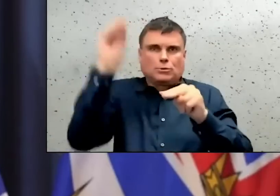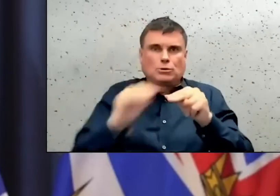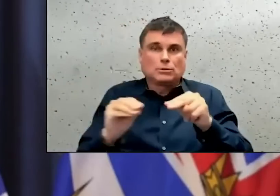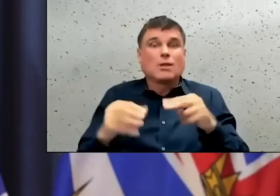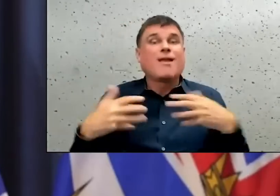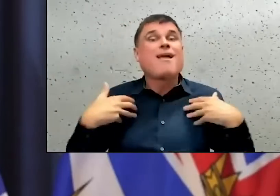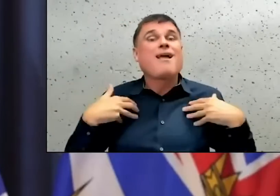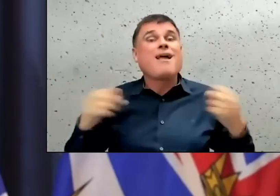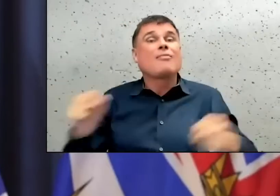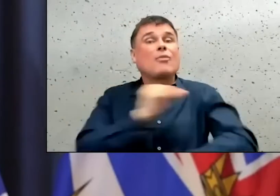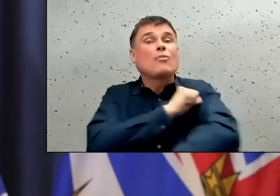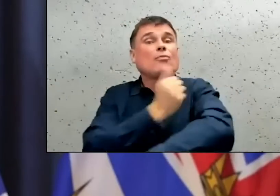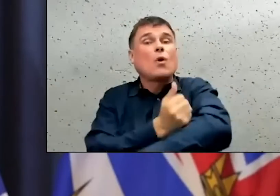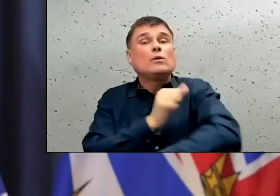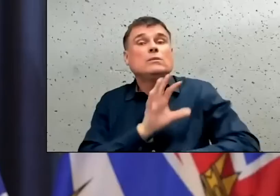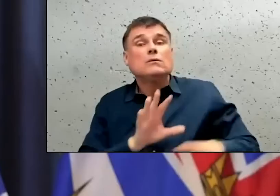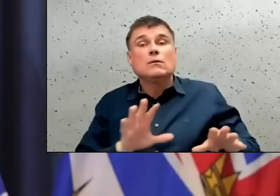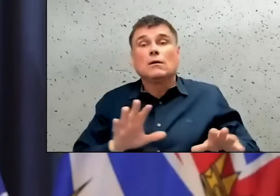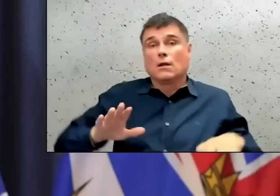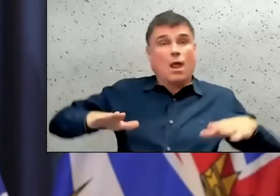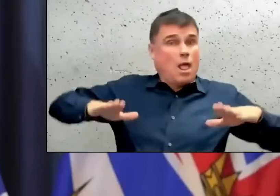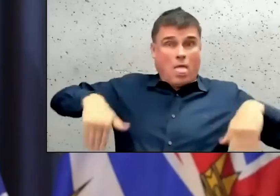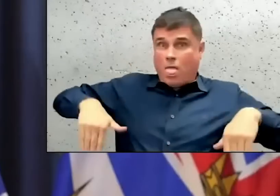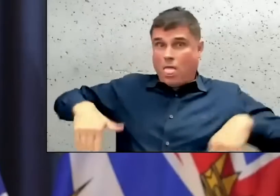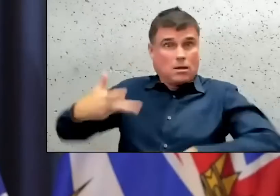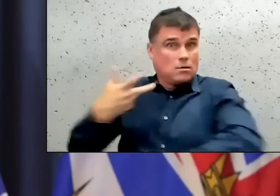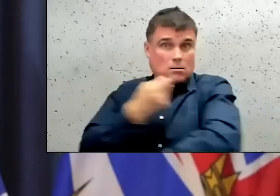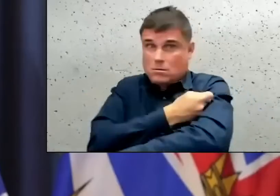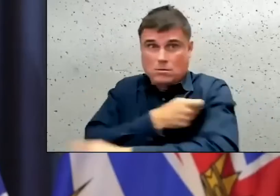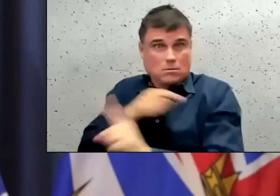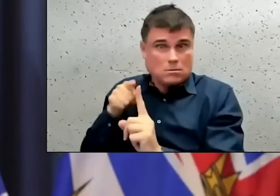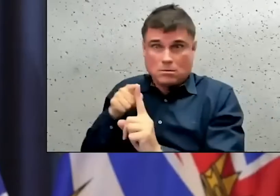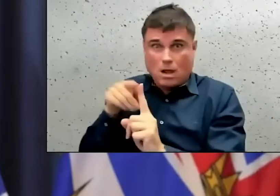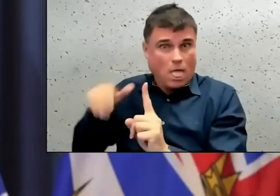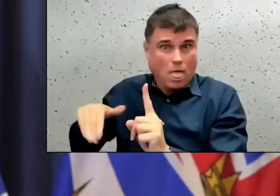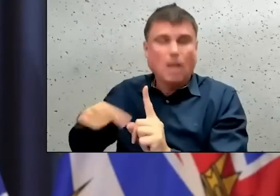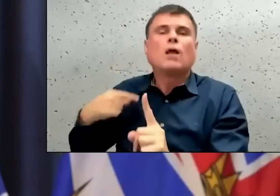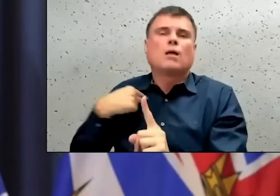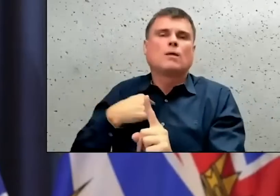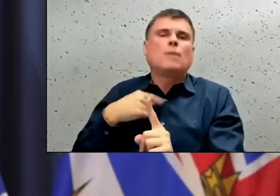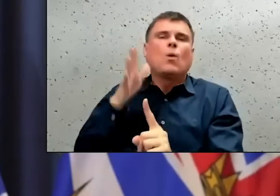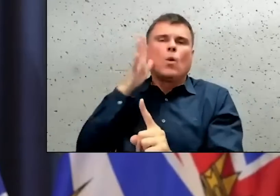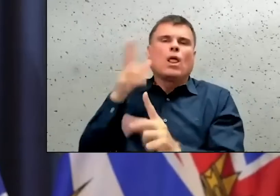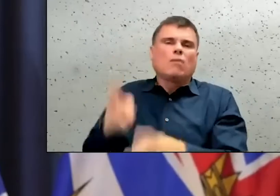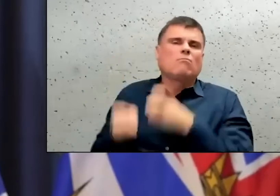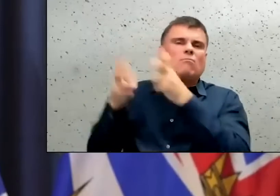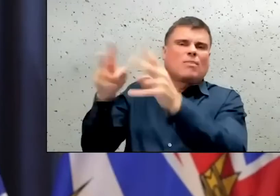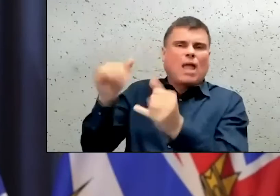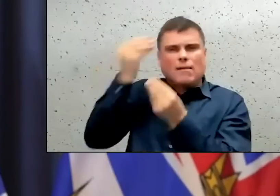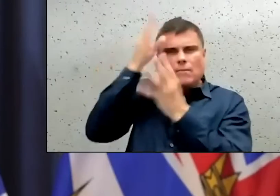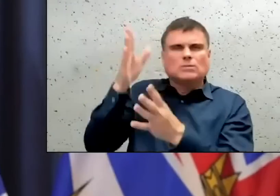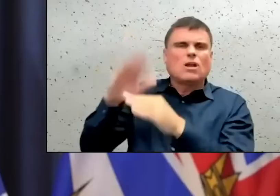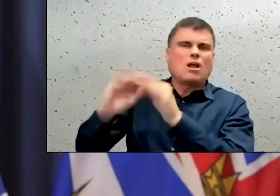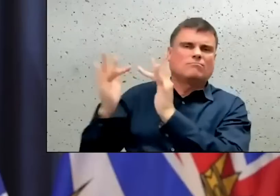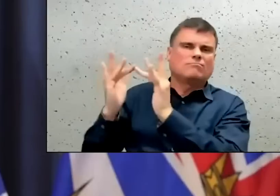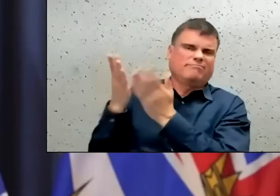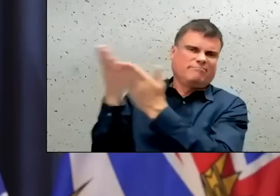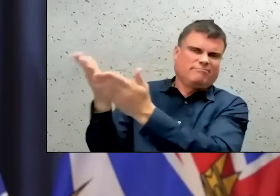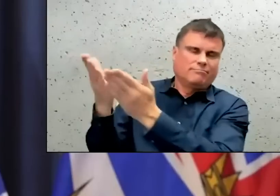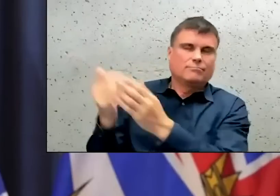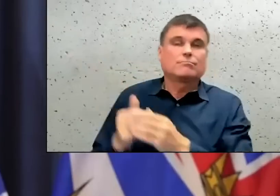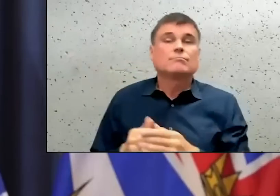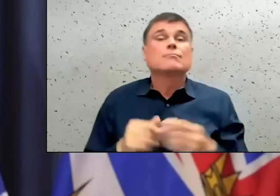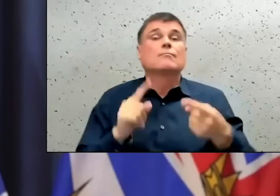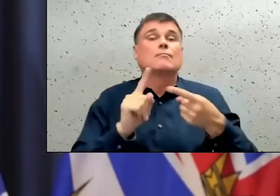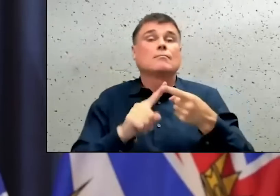just give you the not vaccinated, I'm sure we'll provide this information to all of you as well. By health authorities, it's 2%